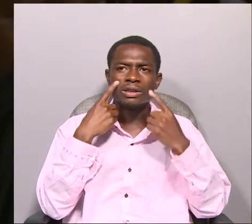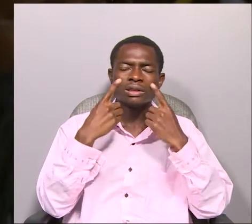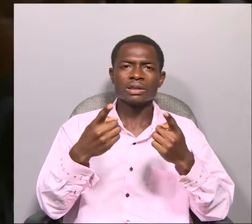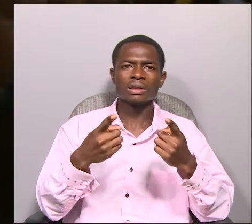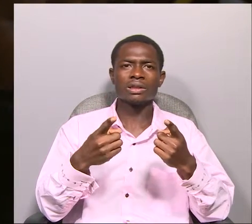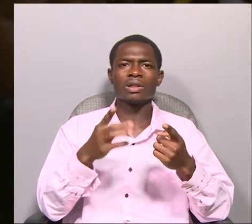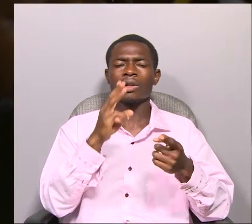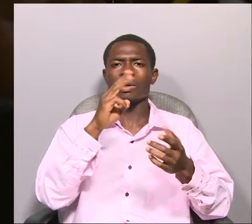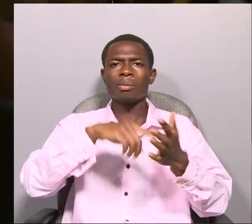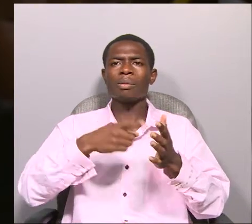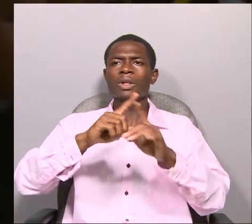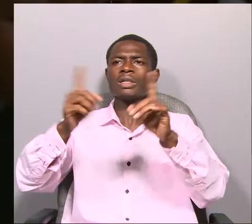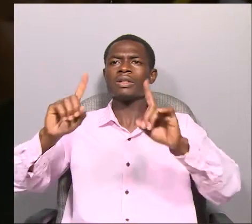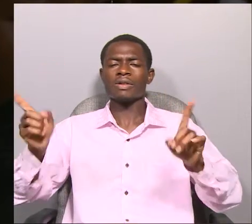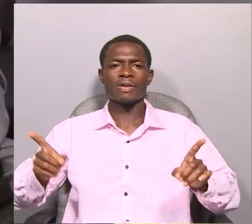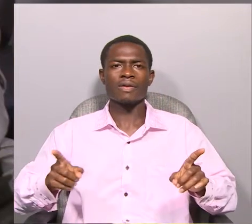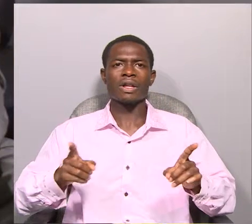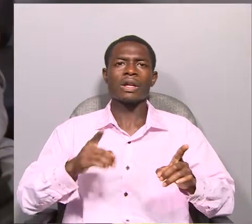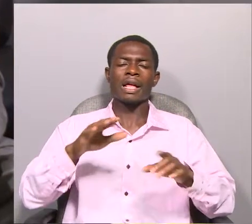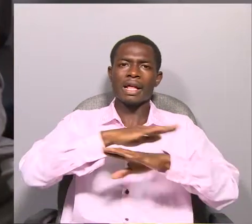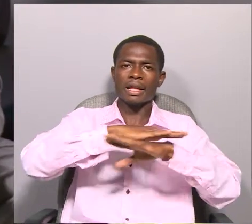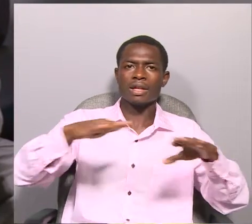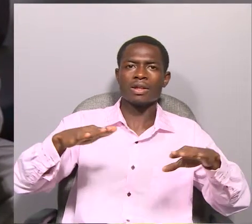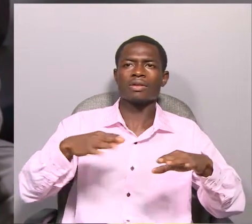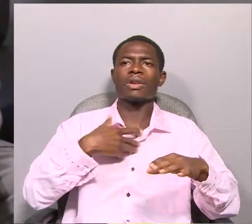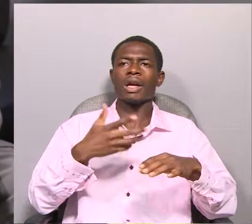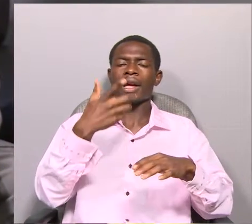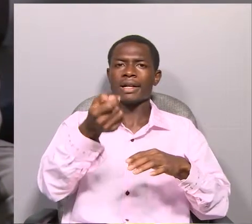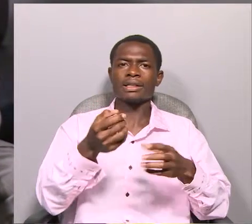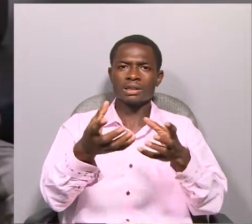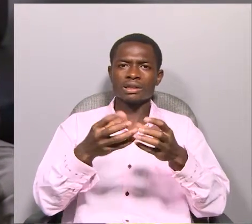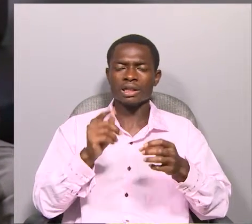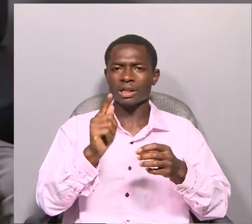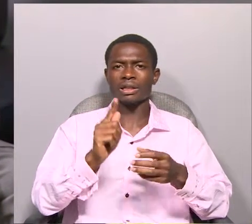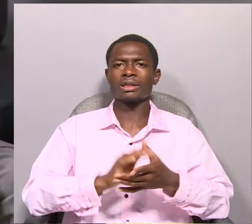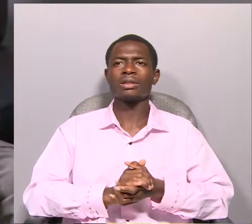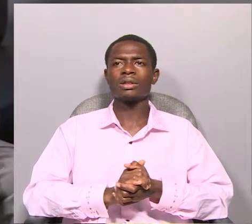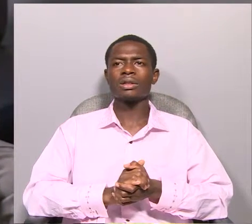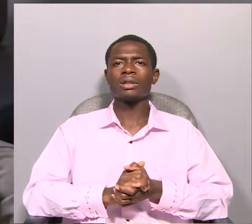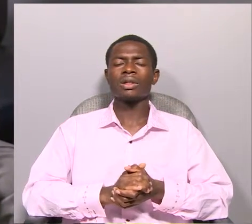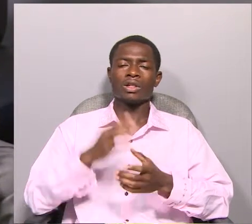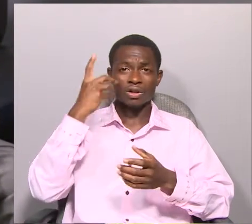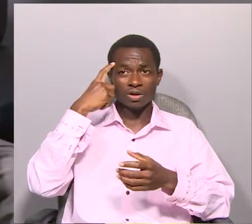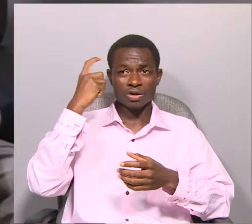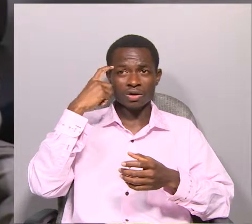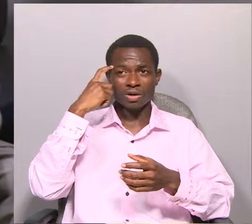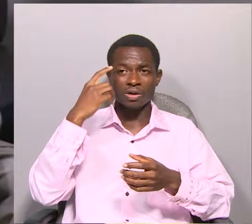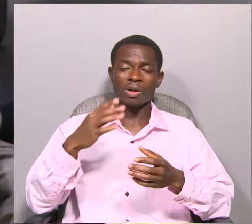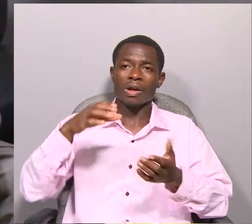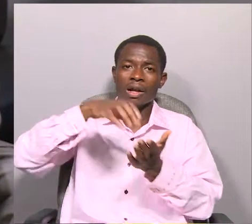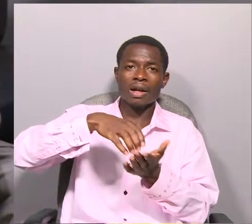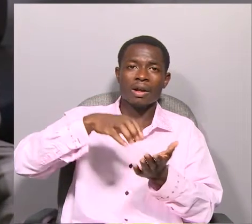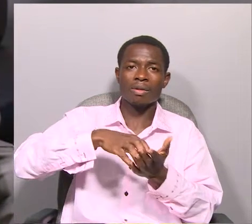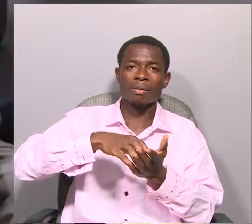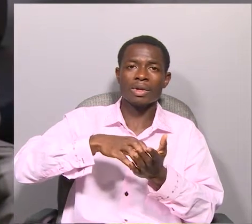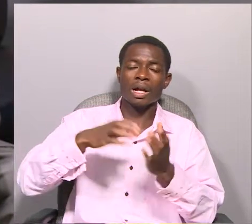Why don't we, if we've got that money, why don't we, for example, say the youth, look at province by province, start